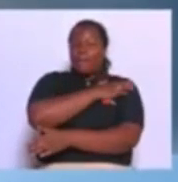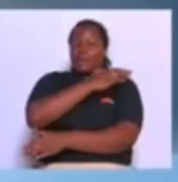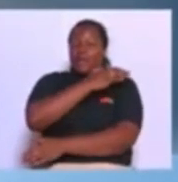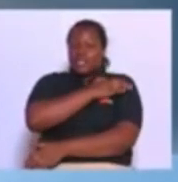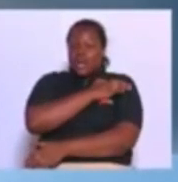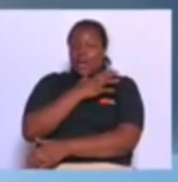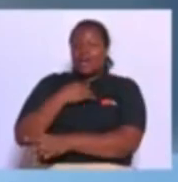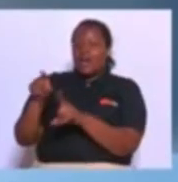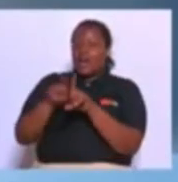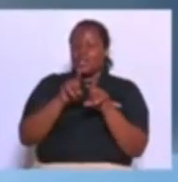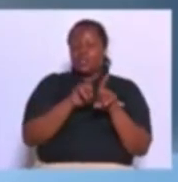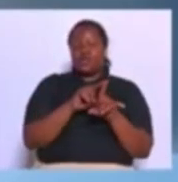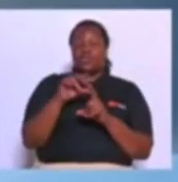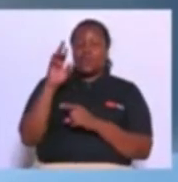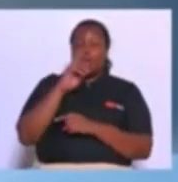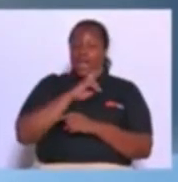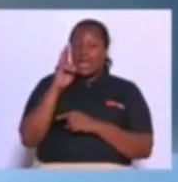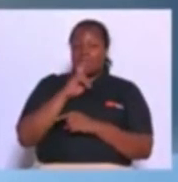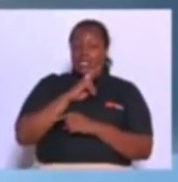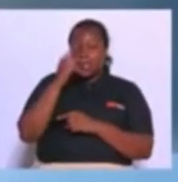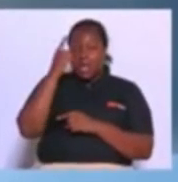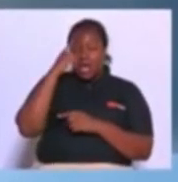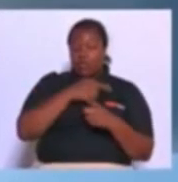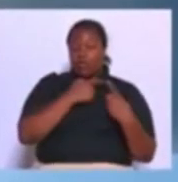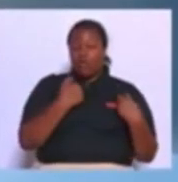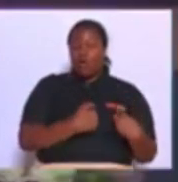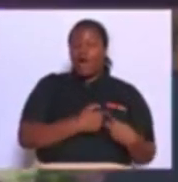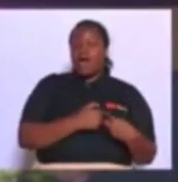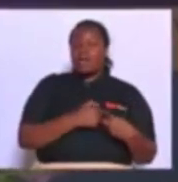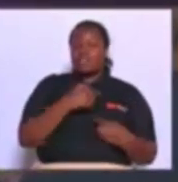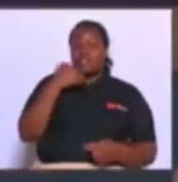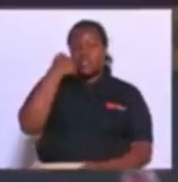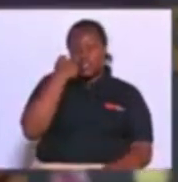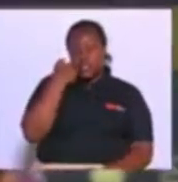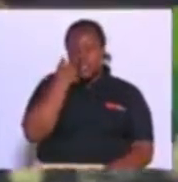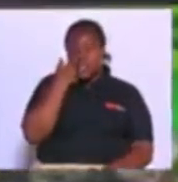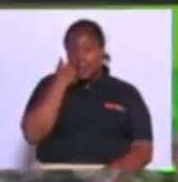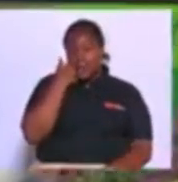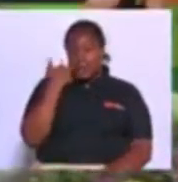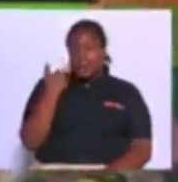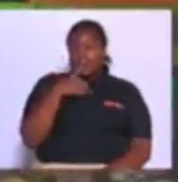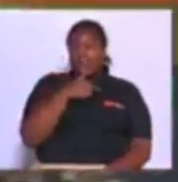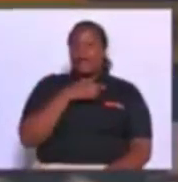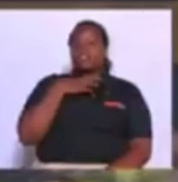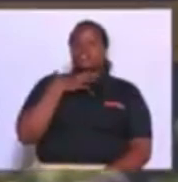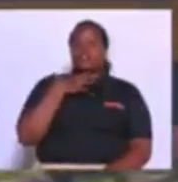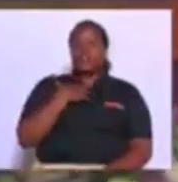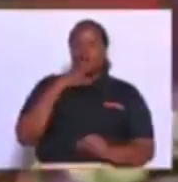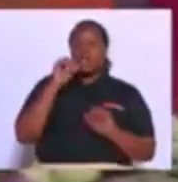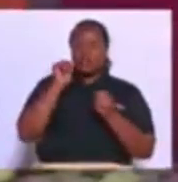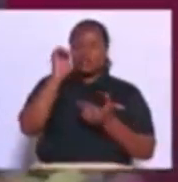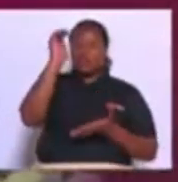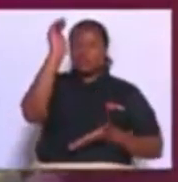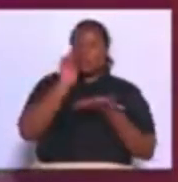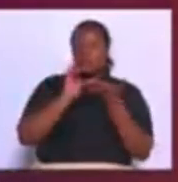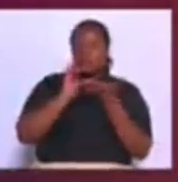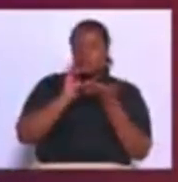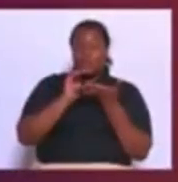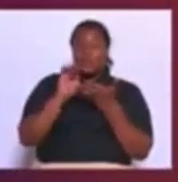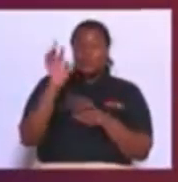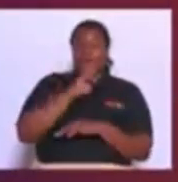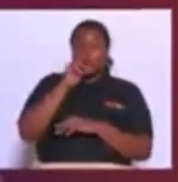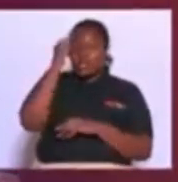the risk of coronary heart disease. Now, we want to be able to reduce the risk of these